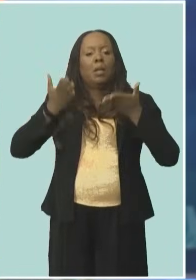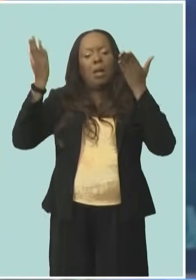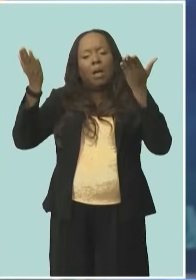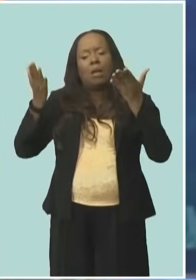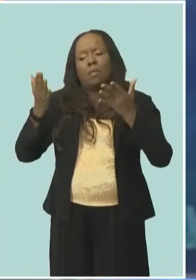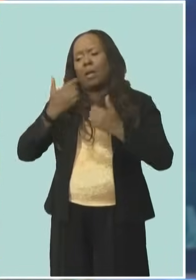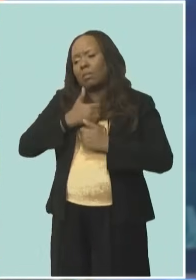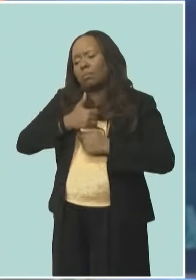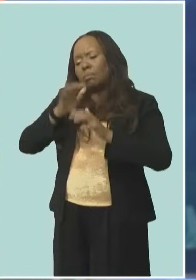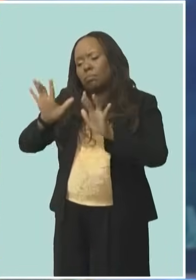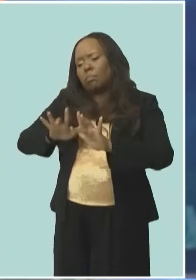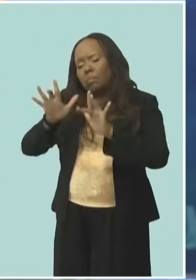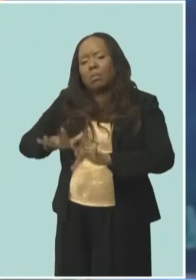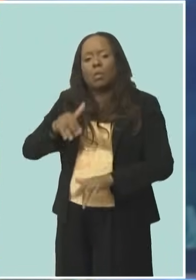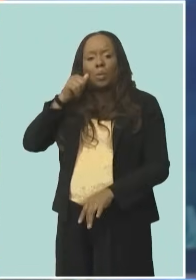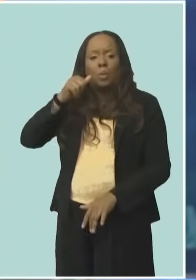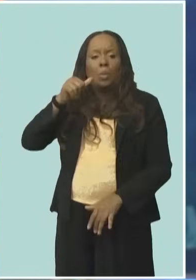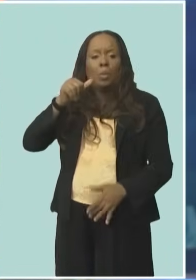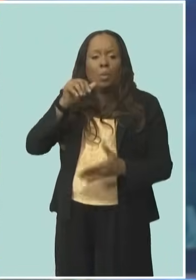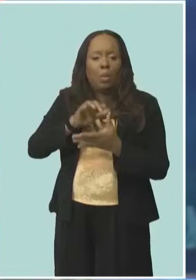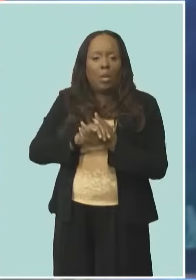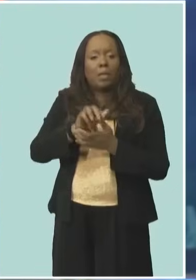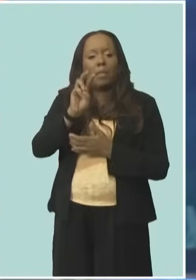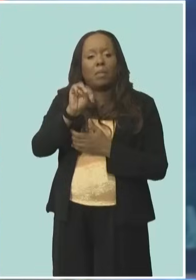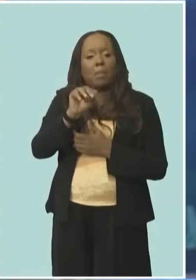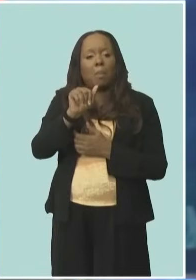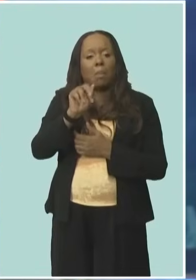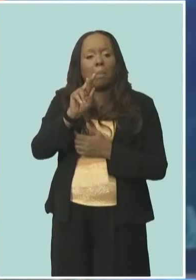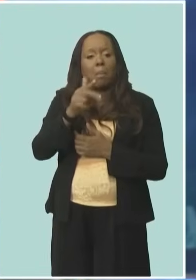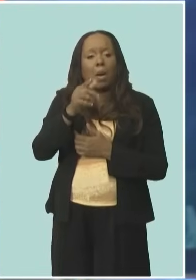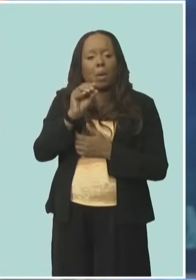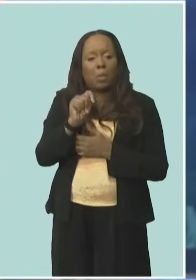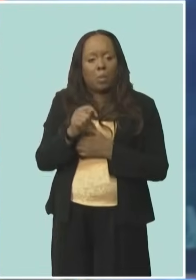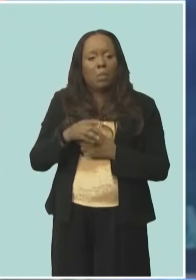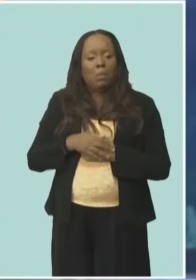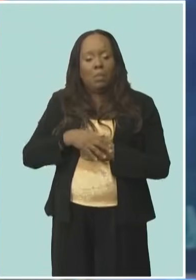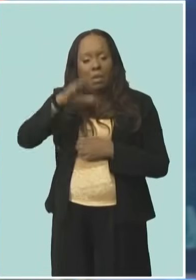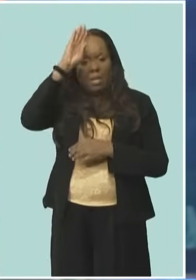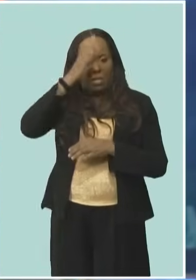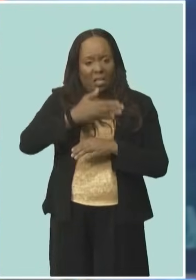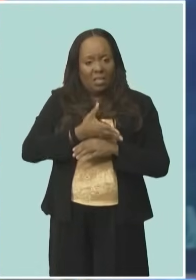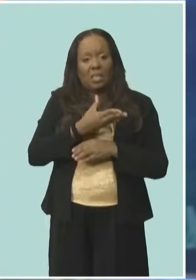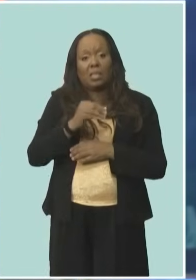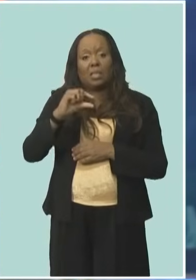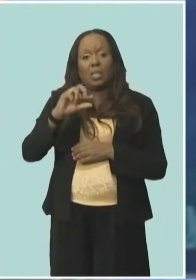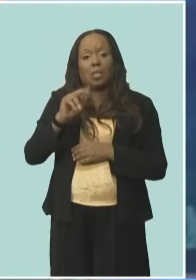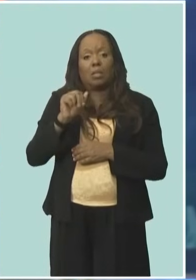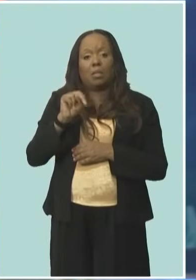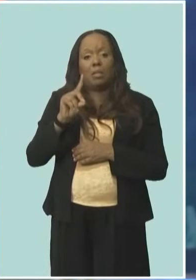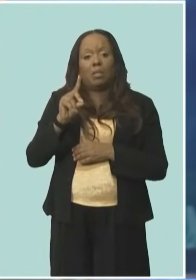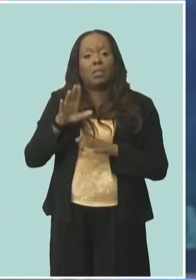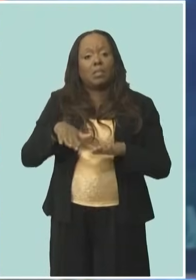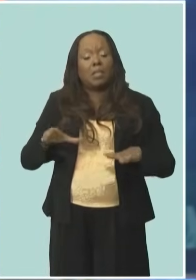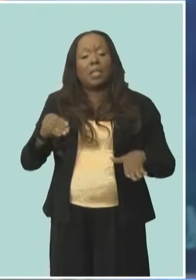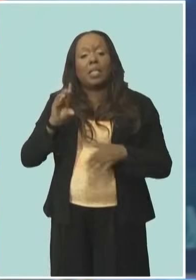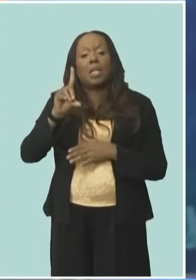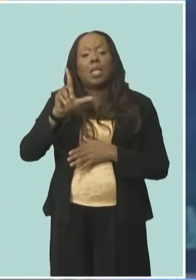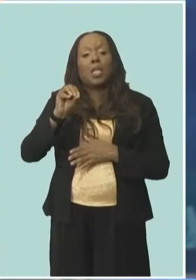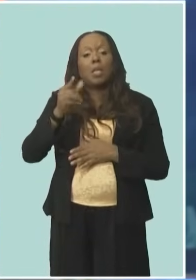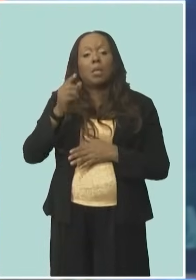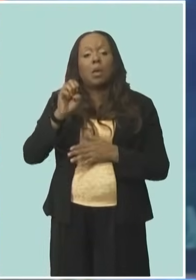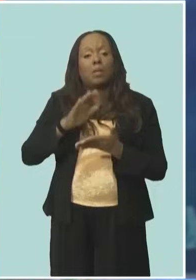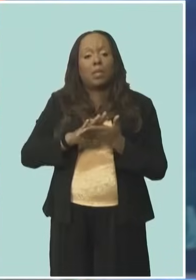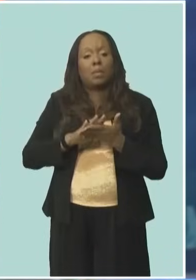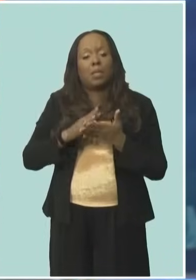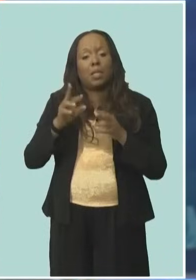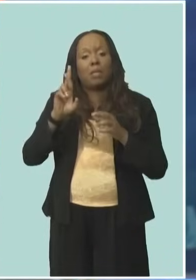his wife Margot, their sons and grandchildren, and the entire Lodge School family, saying, "May his soul rest in peace and